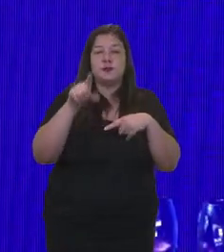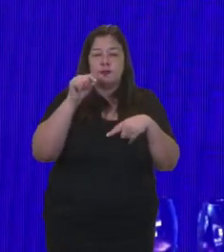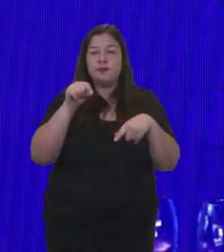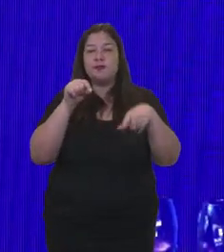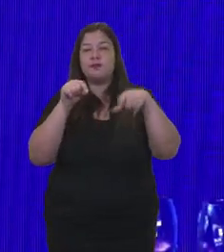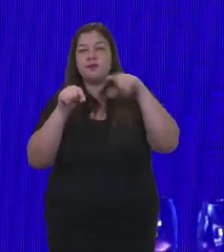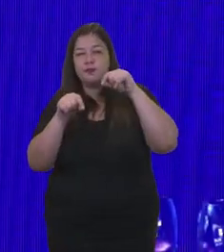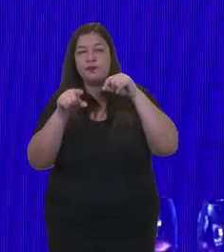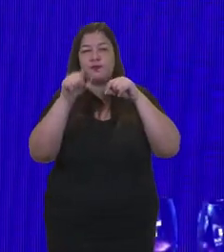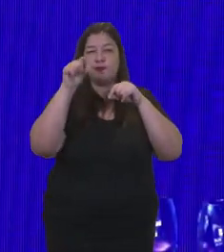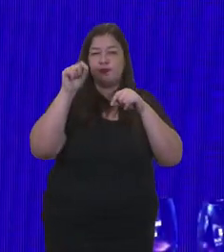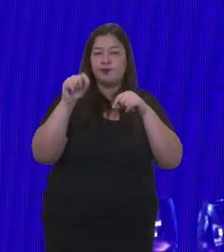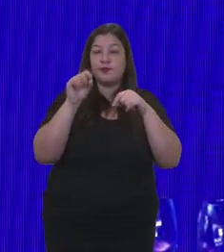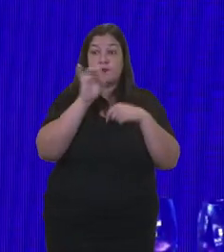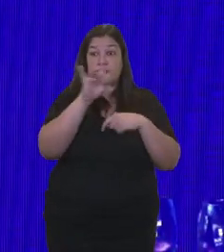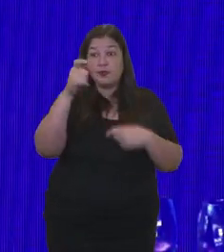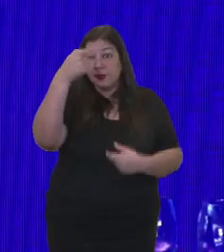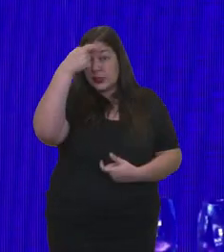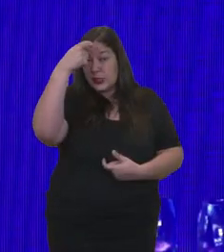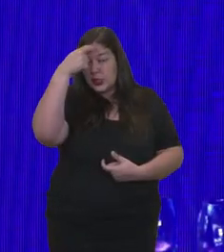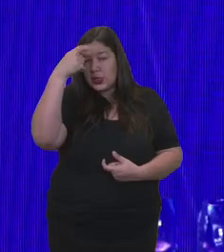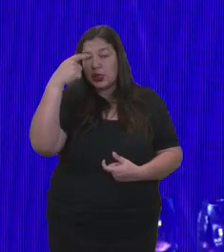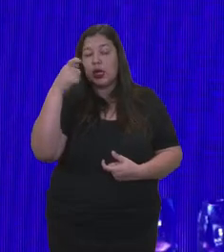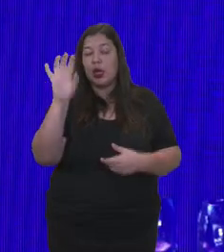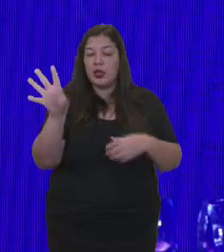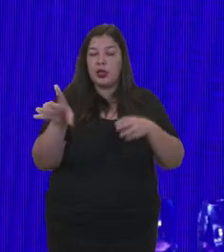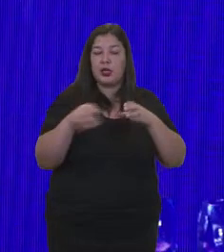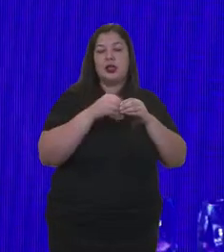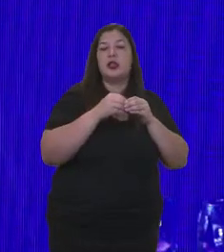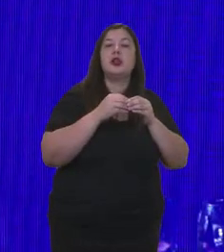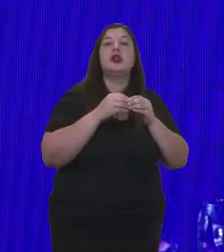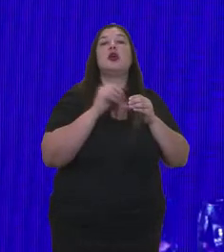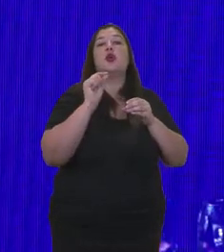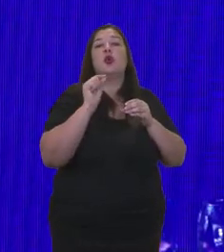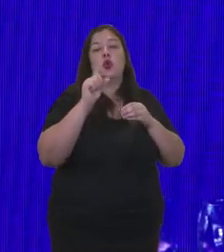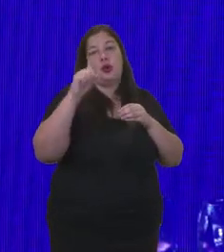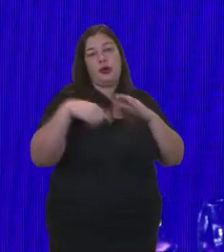and take this and translate this into our company.